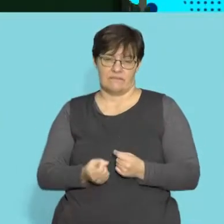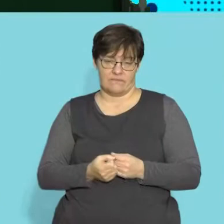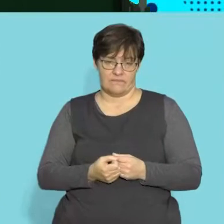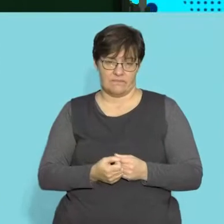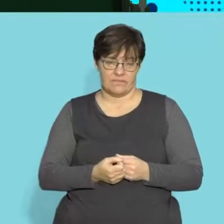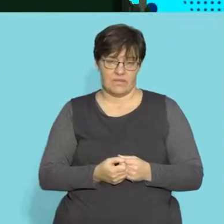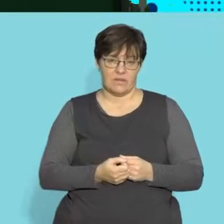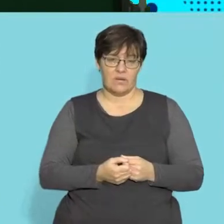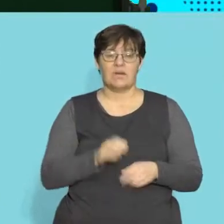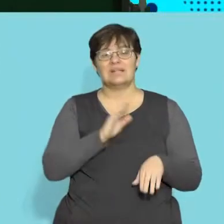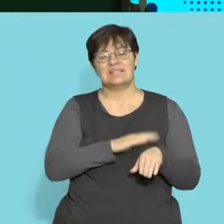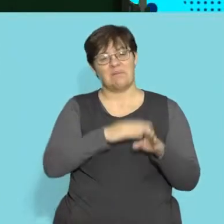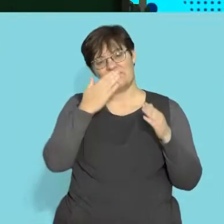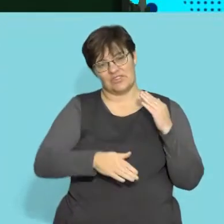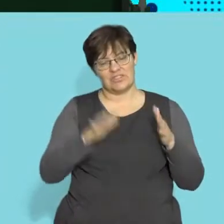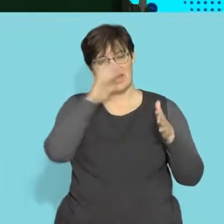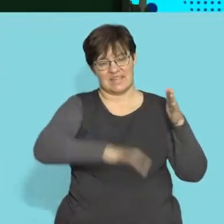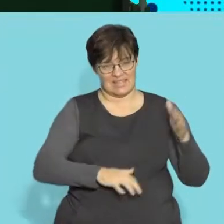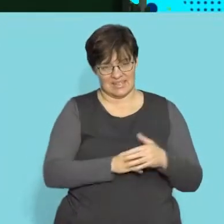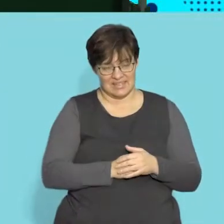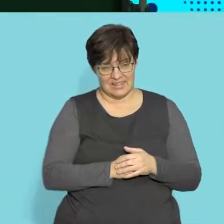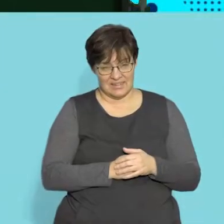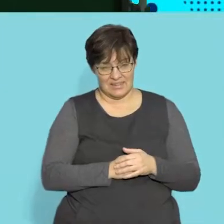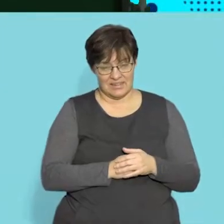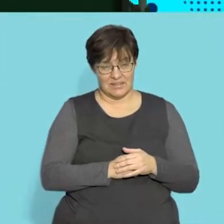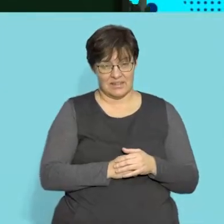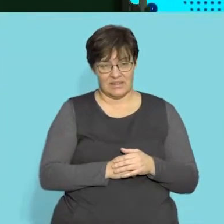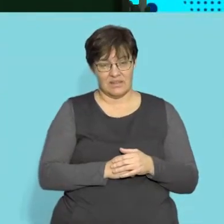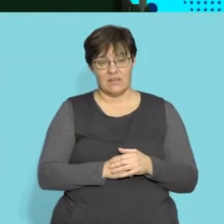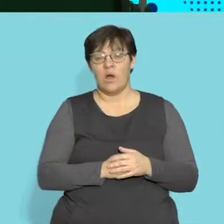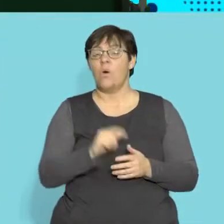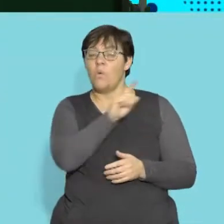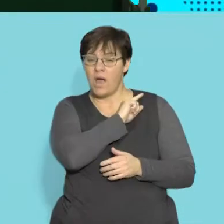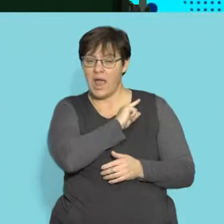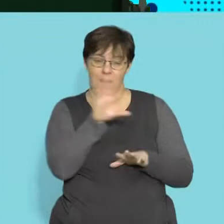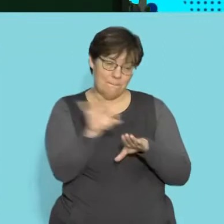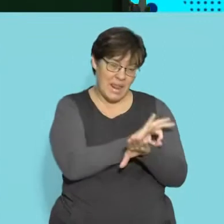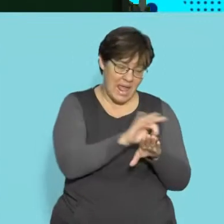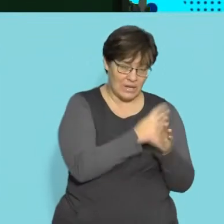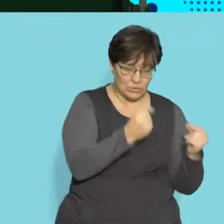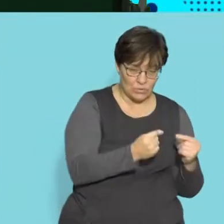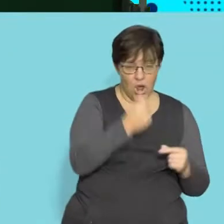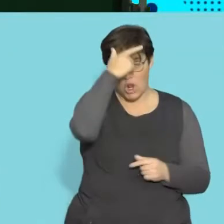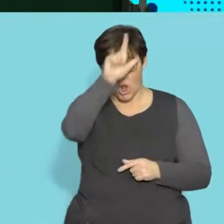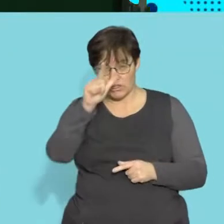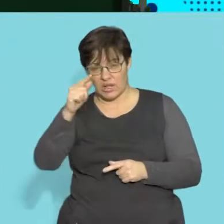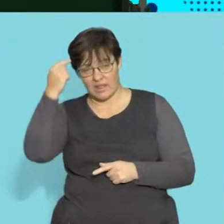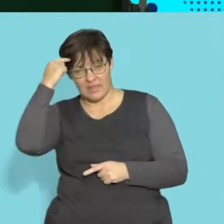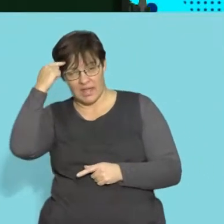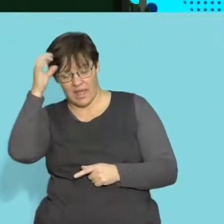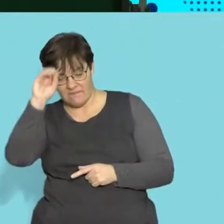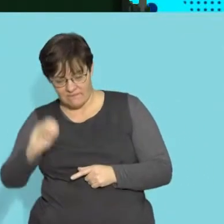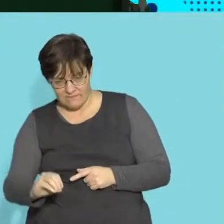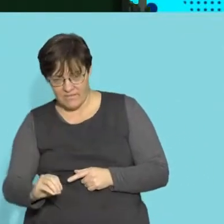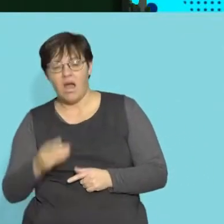trust that we run out of time in these essays, but I know that in the planning that you do, in the logical thinking that you